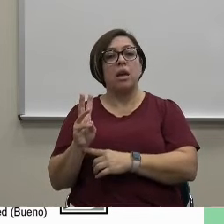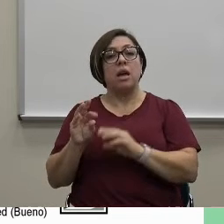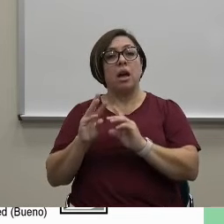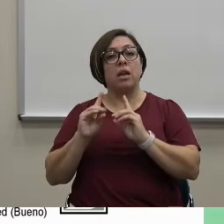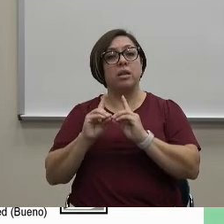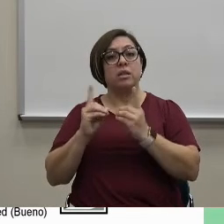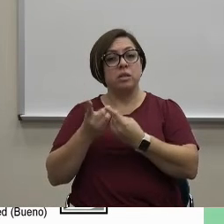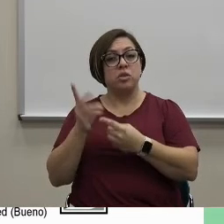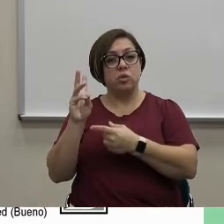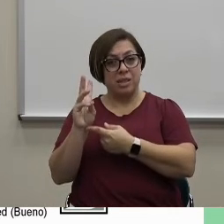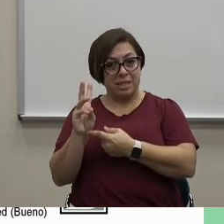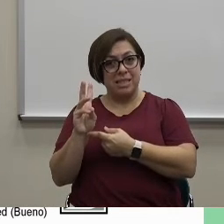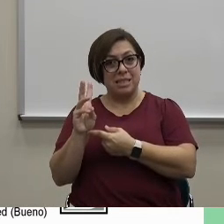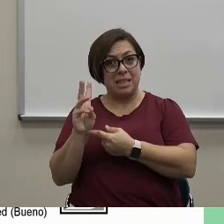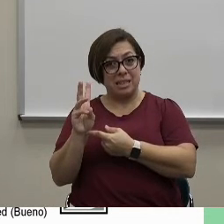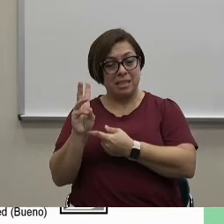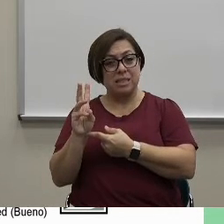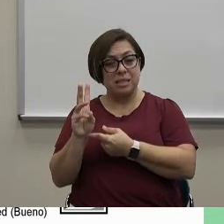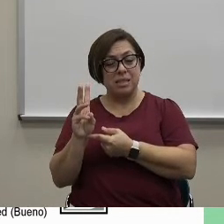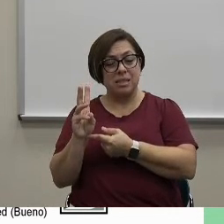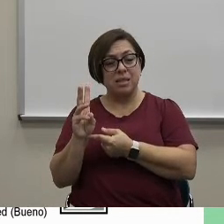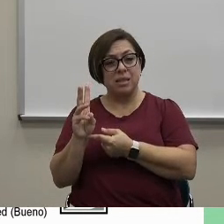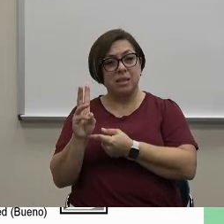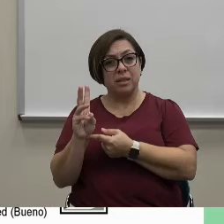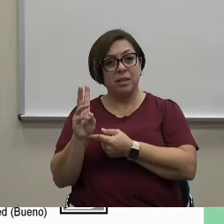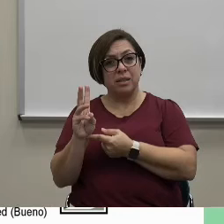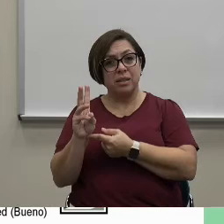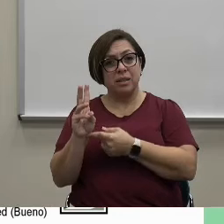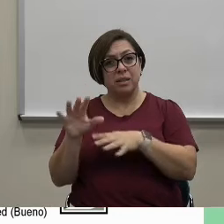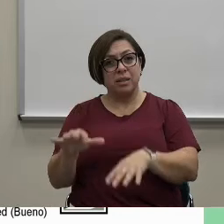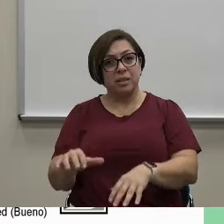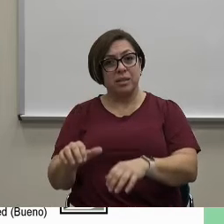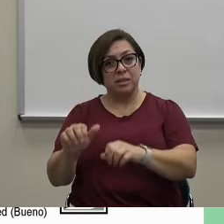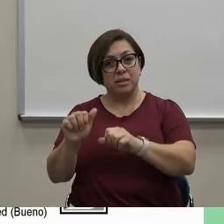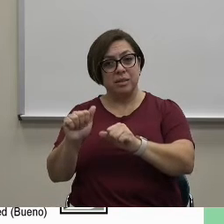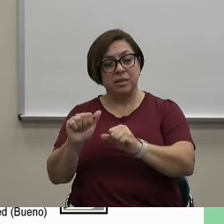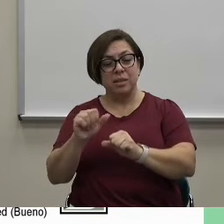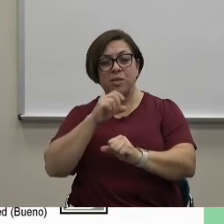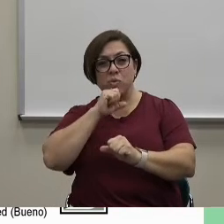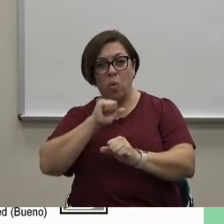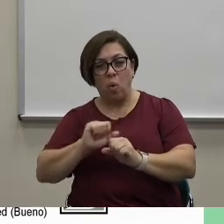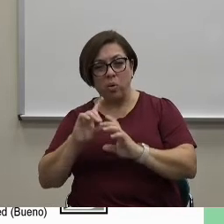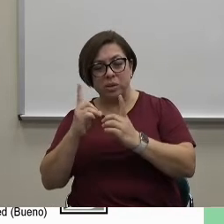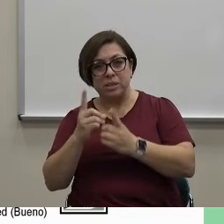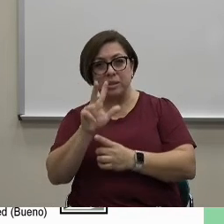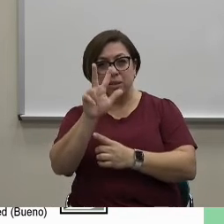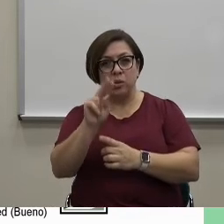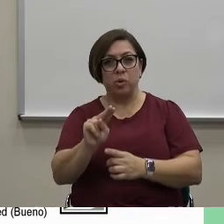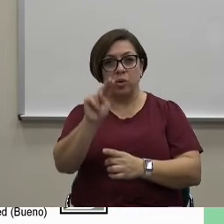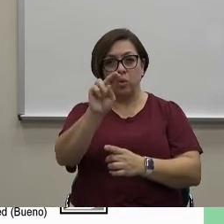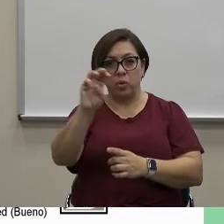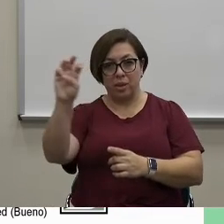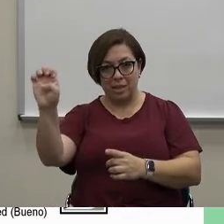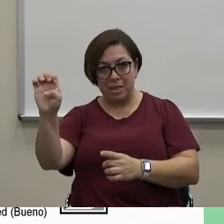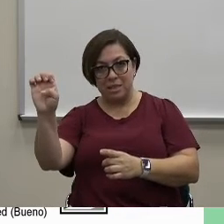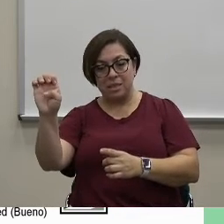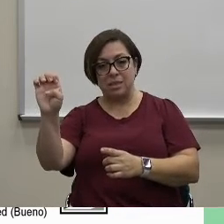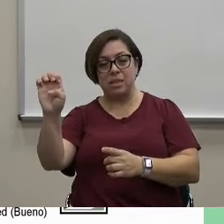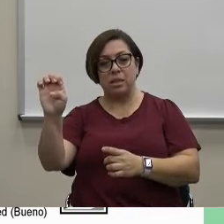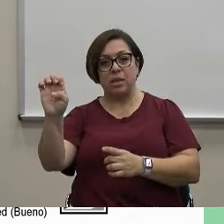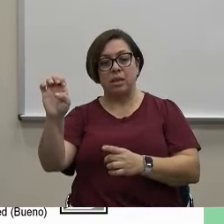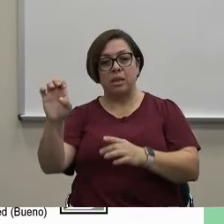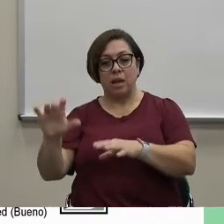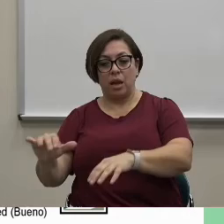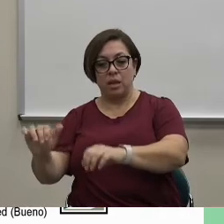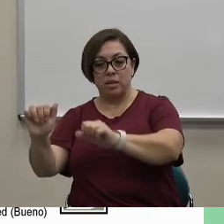of the taking in of the old District 3 on the northeast side, as well as the old District 7 on